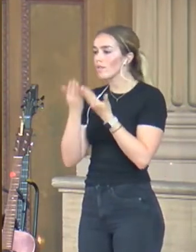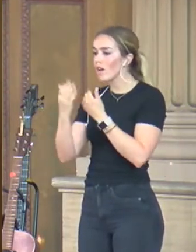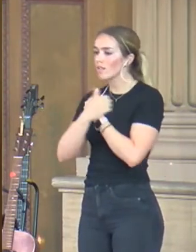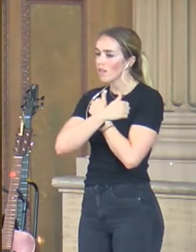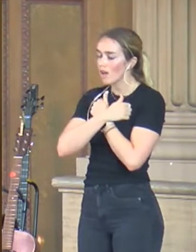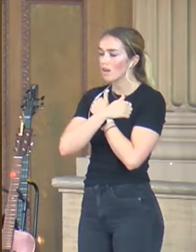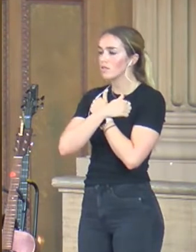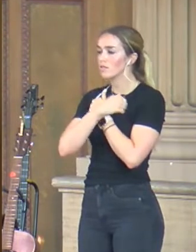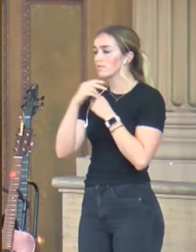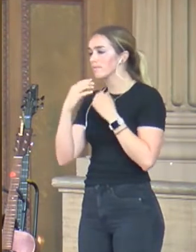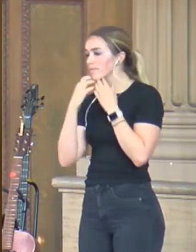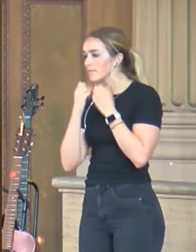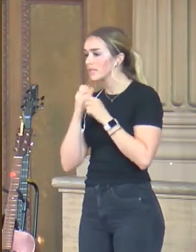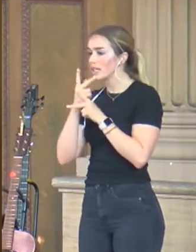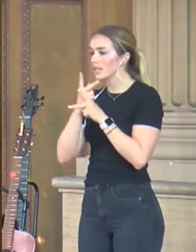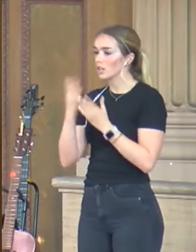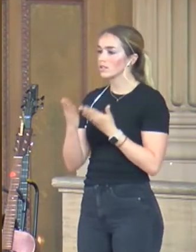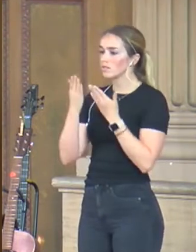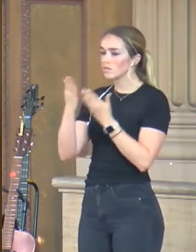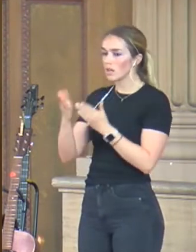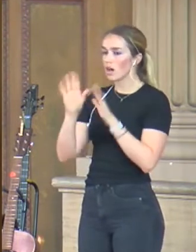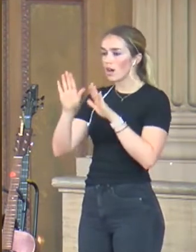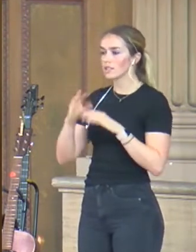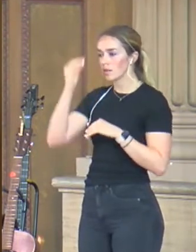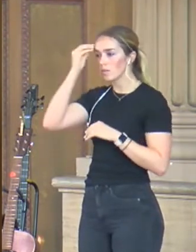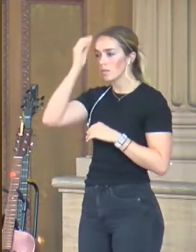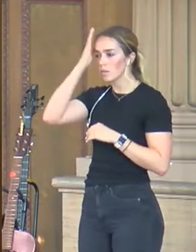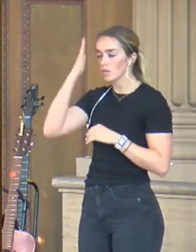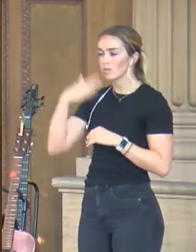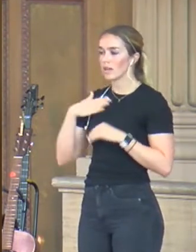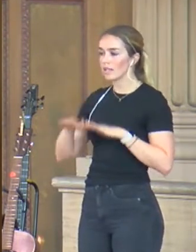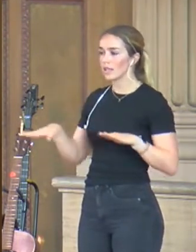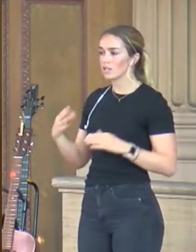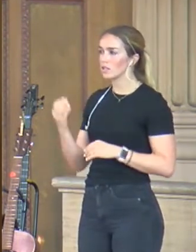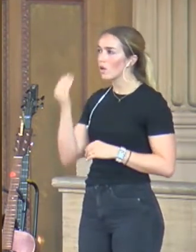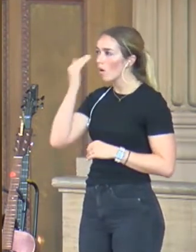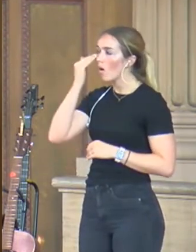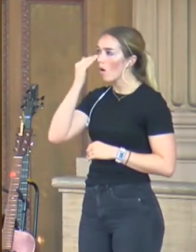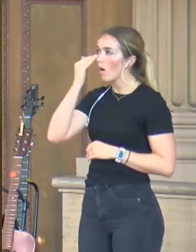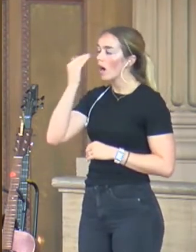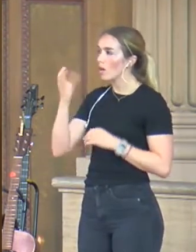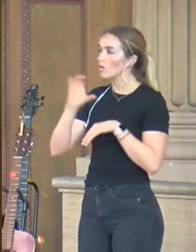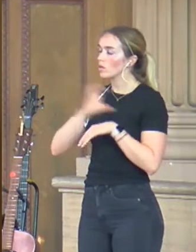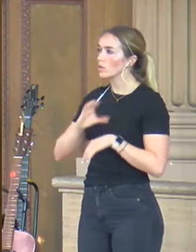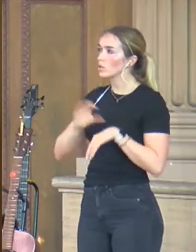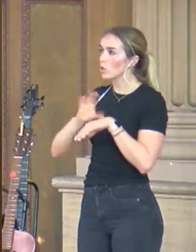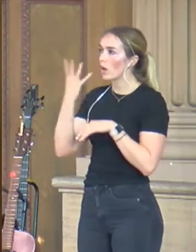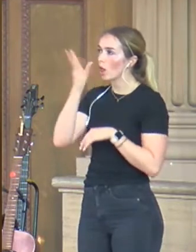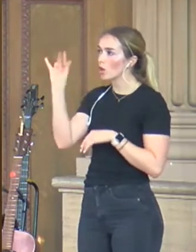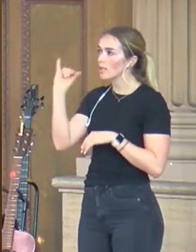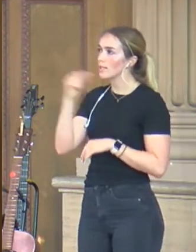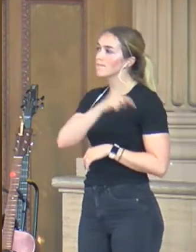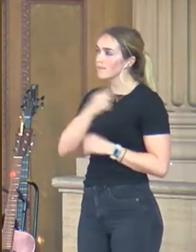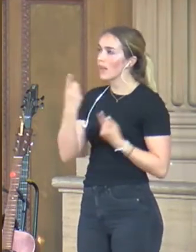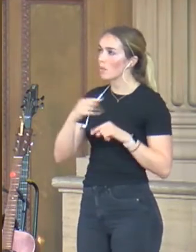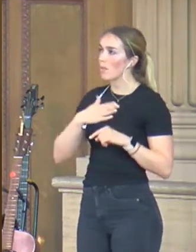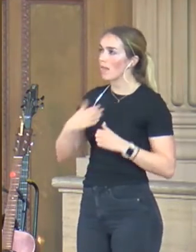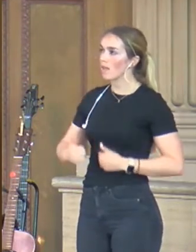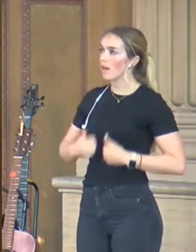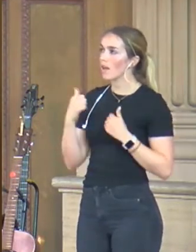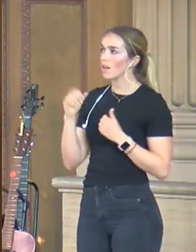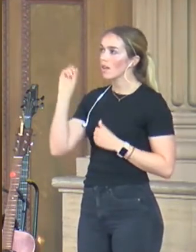may have been the thing that built the right memories in the hearts of our kids as we walked through that tragedy. And to really love the suffering like so many of